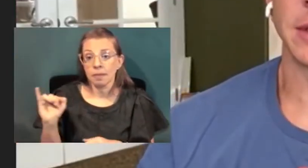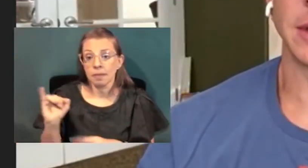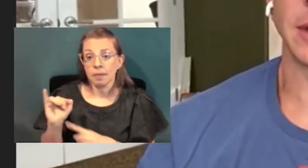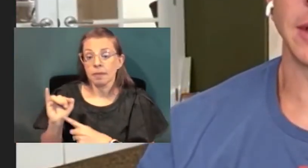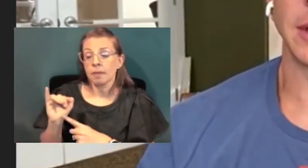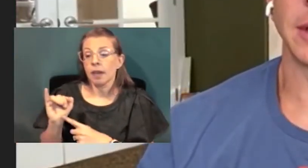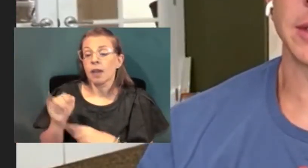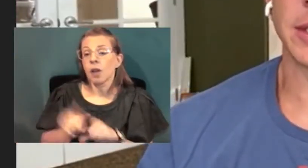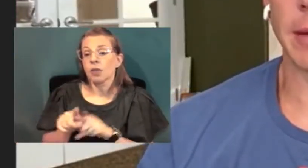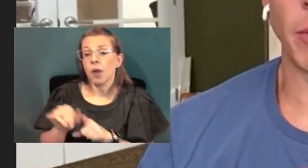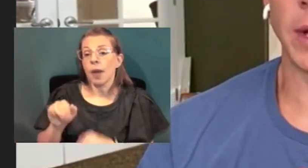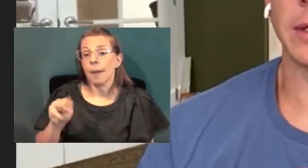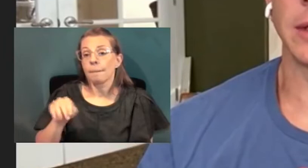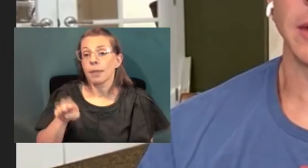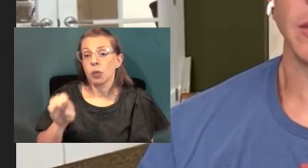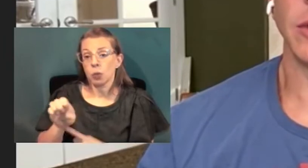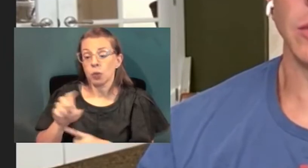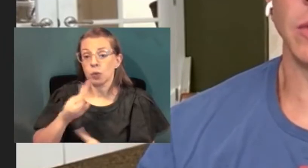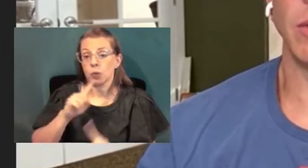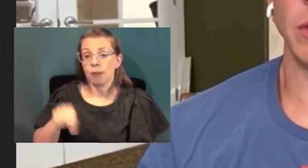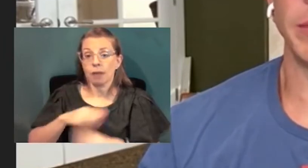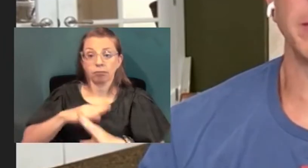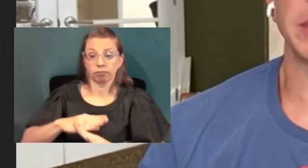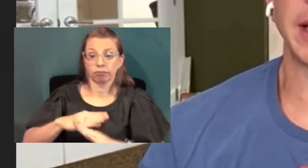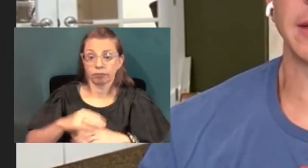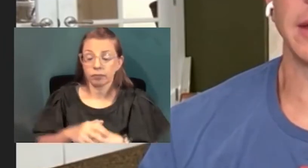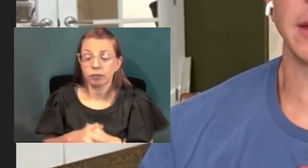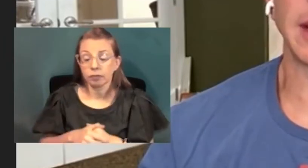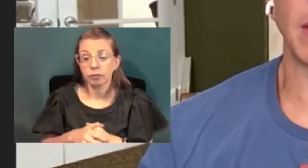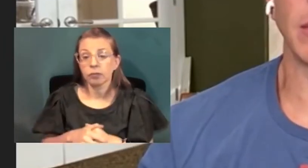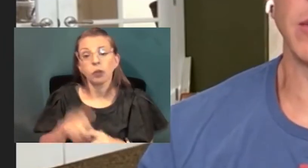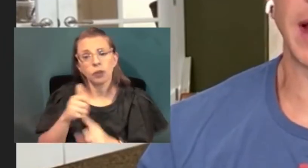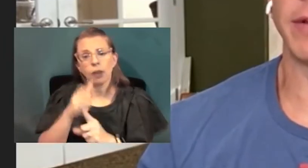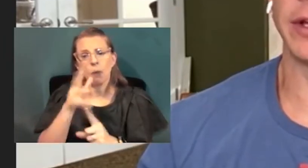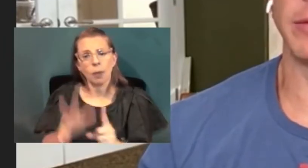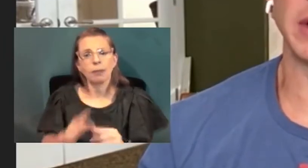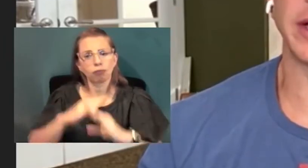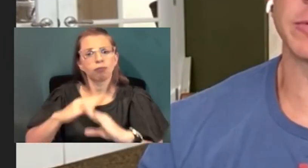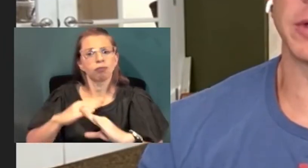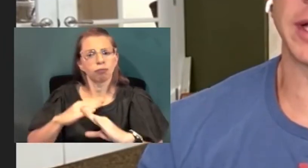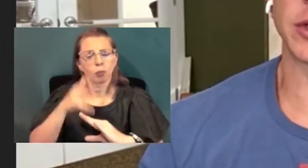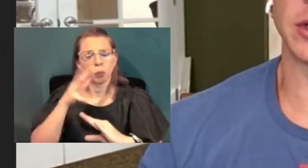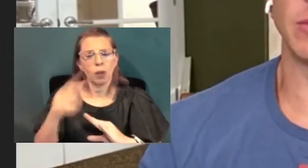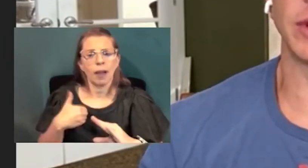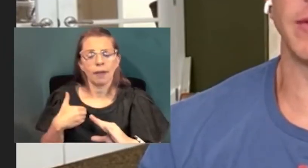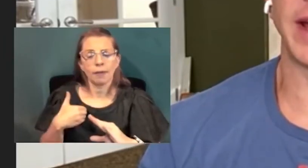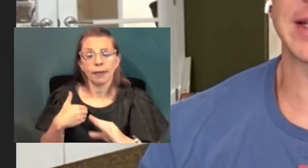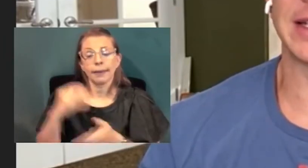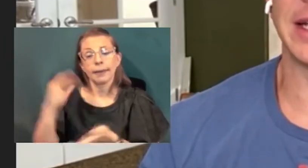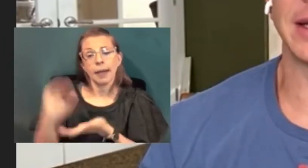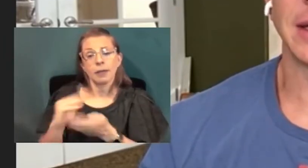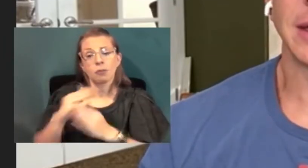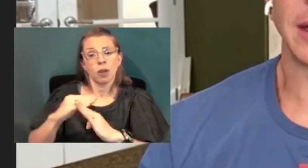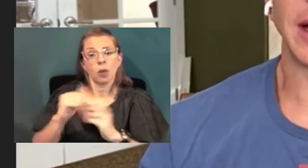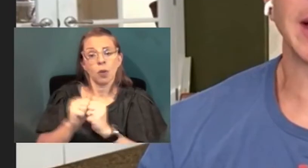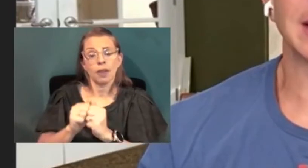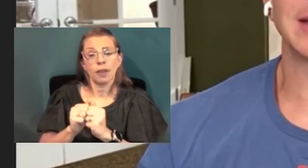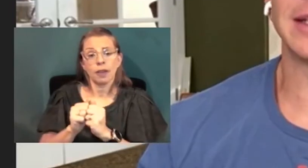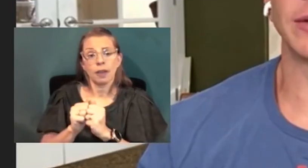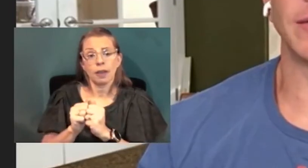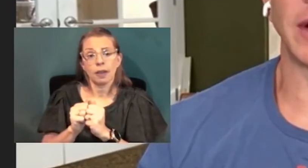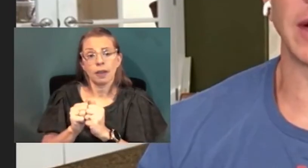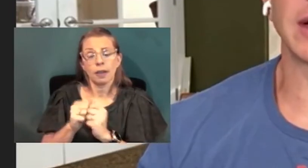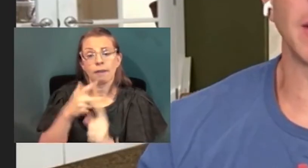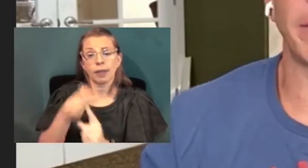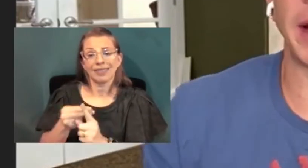response standpoint, you will be protected. Now, you have a little bit less protection with the vaccine against